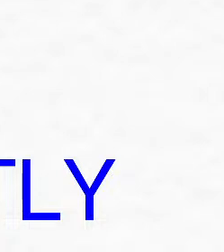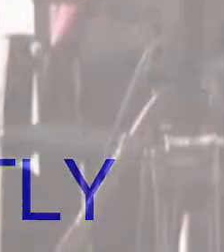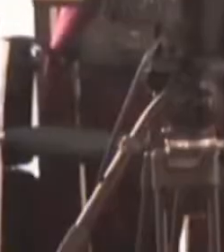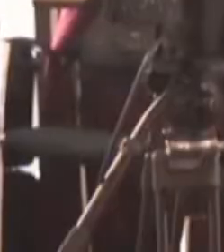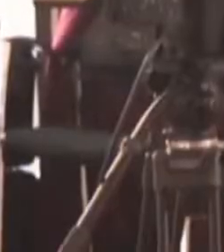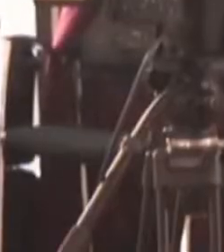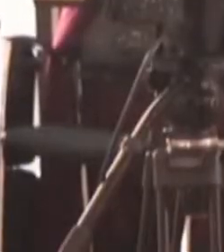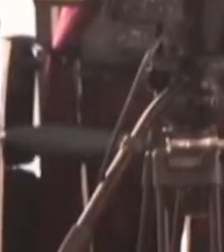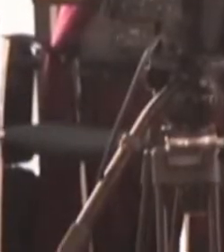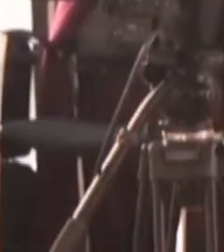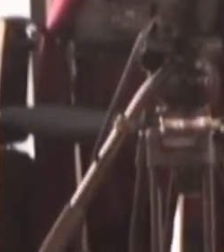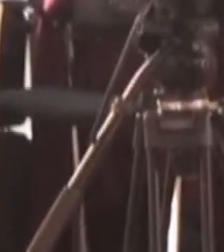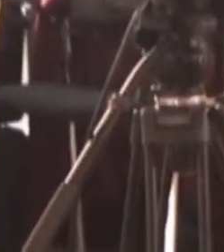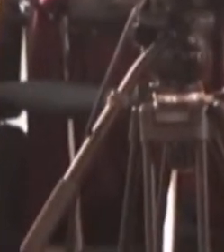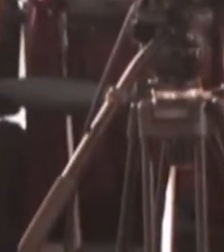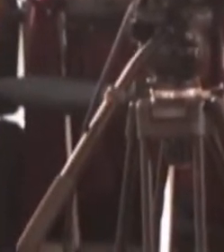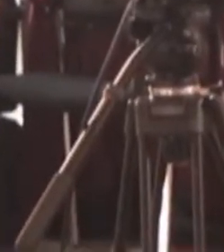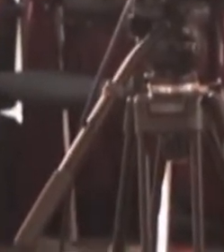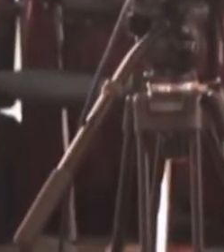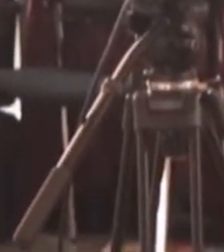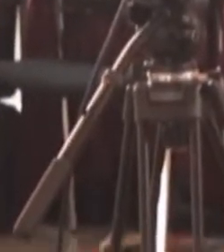the Womankind presentation.